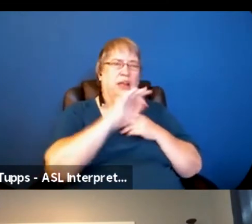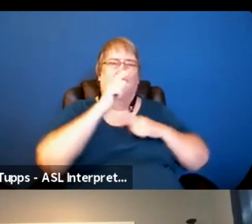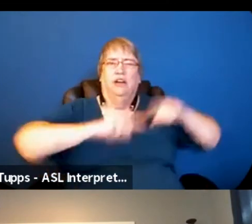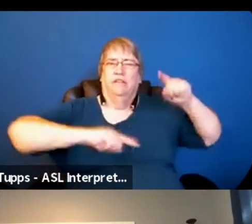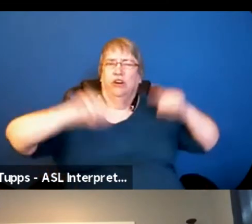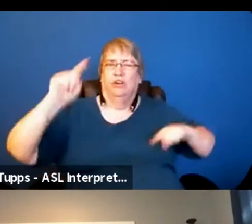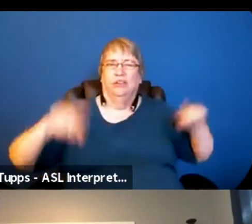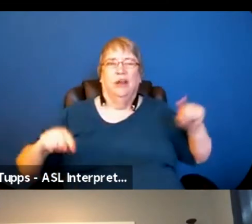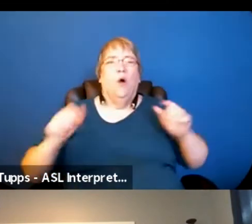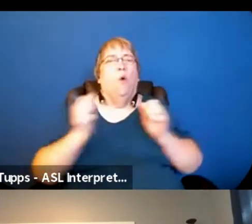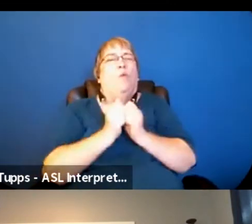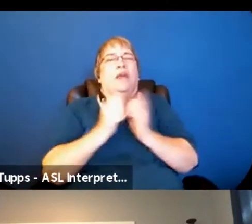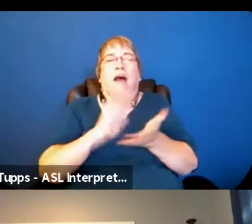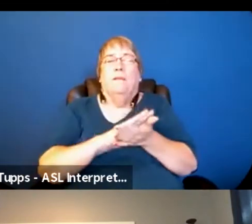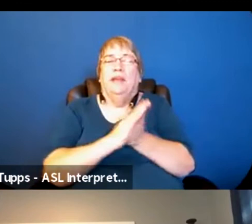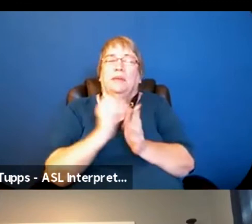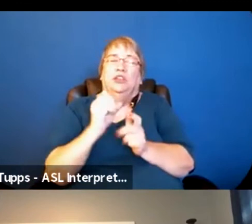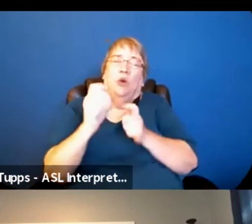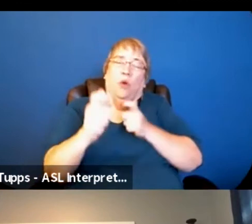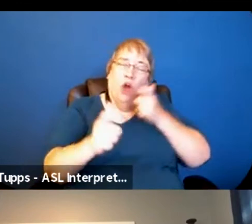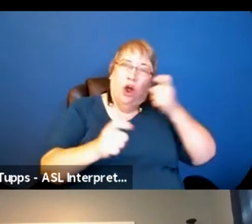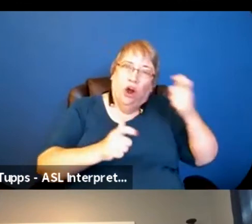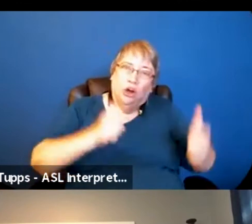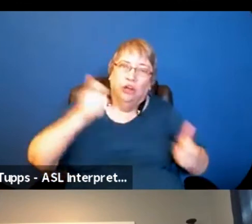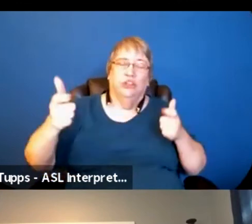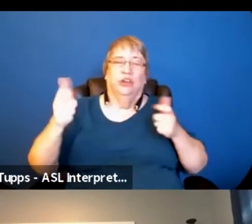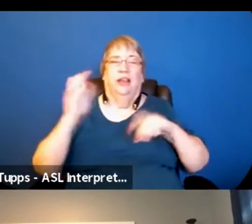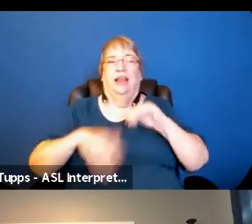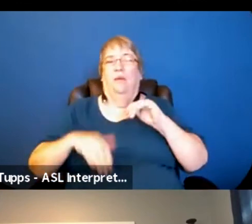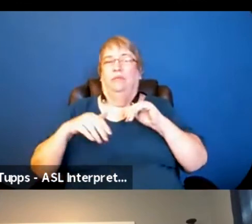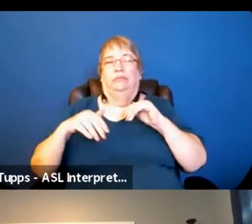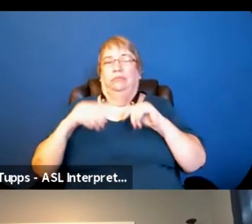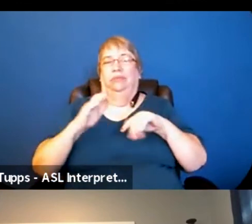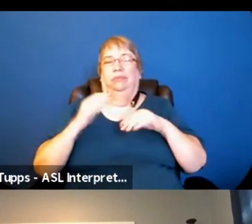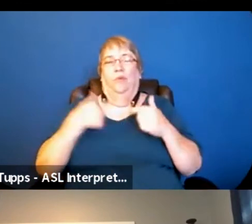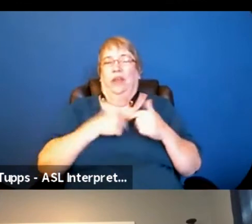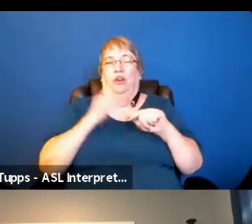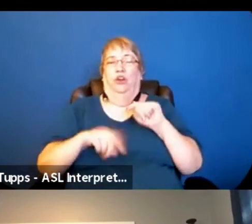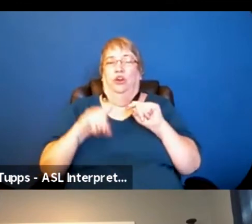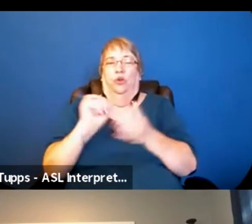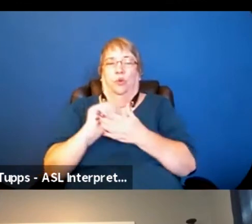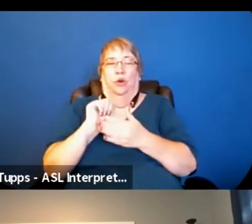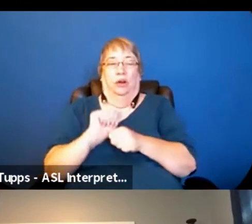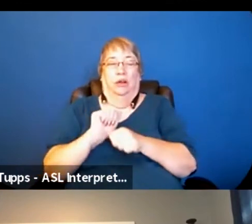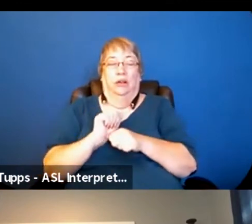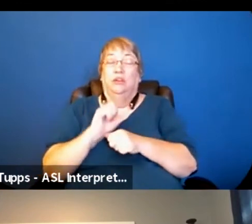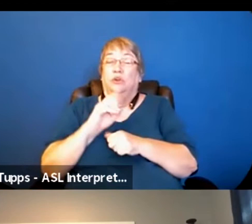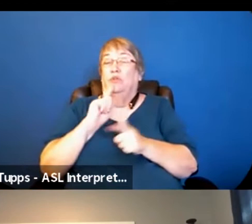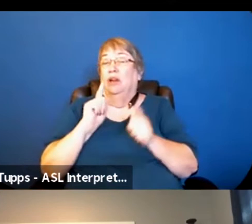it becomes difficult to get the work done. And we only had a year to really get the work done. So it was a quick timeline to get all that work